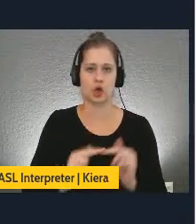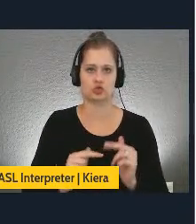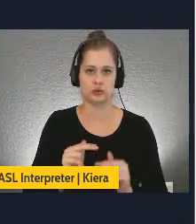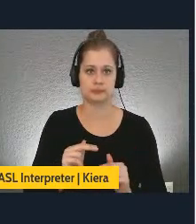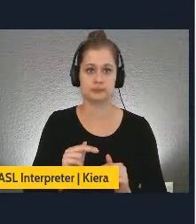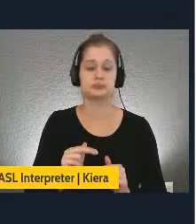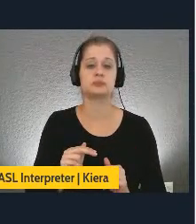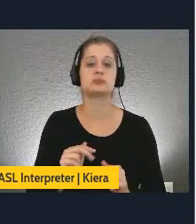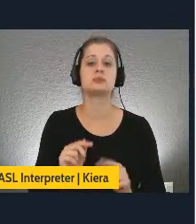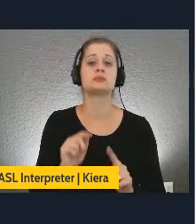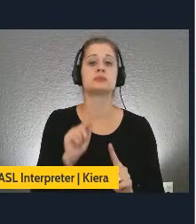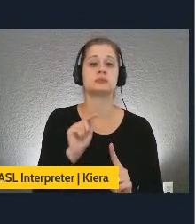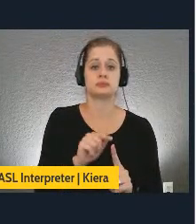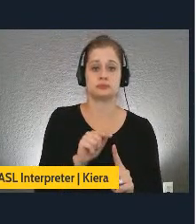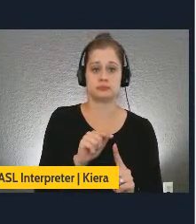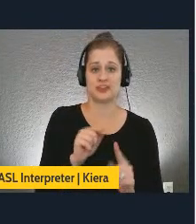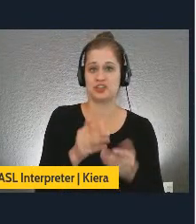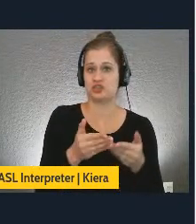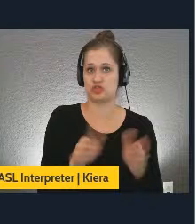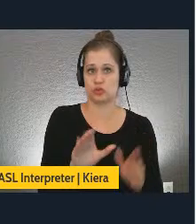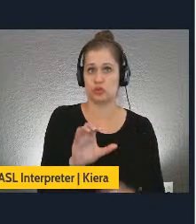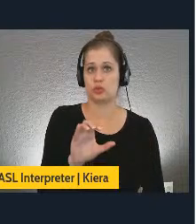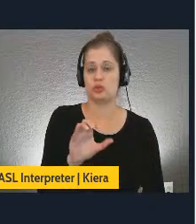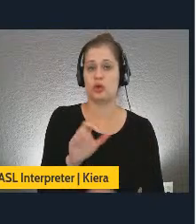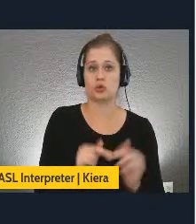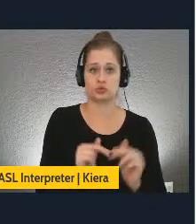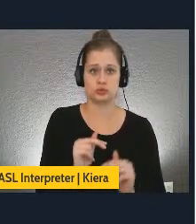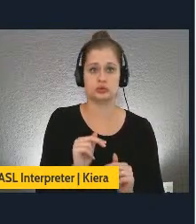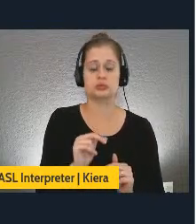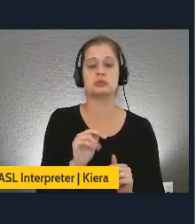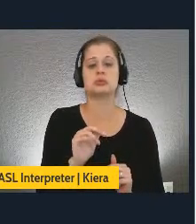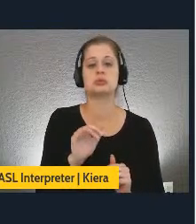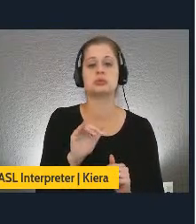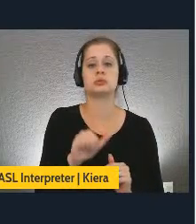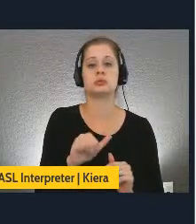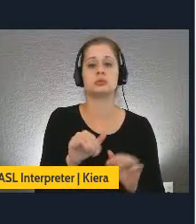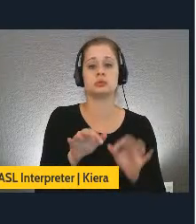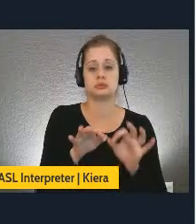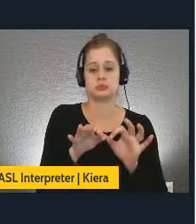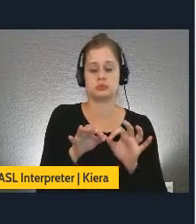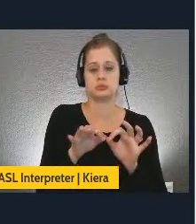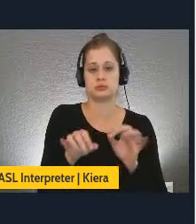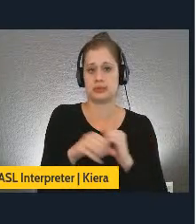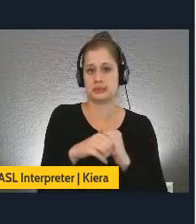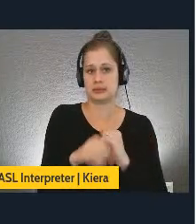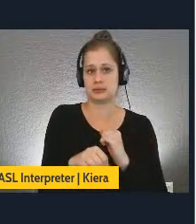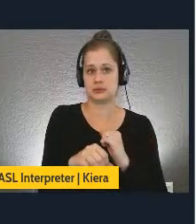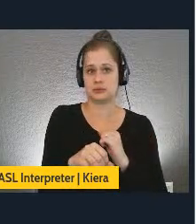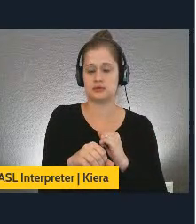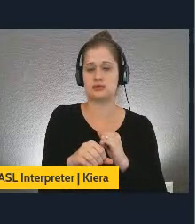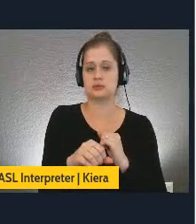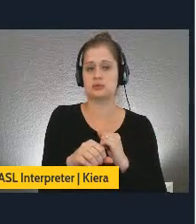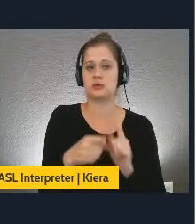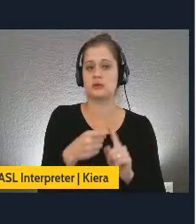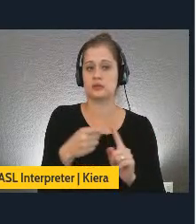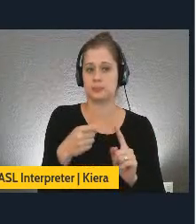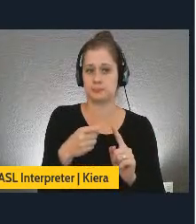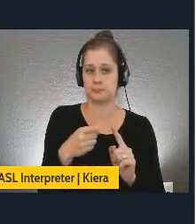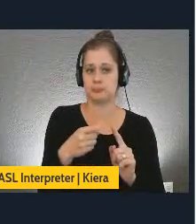CDKtf constructs, or in general constructs, are classes that extend from the construct base class,